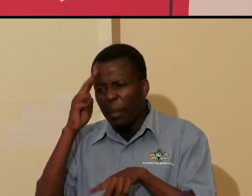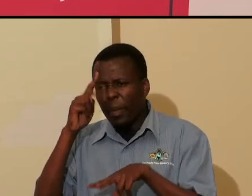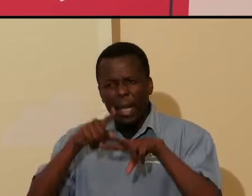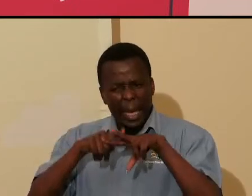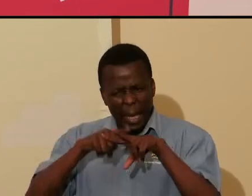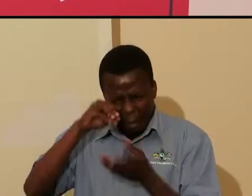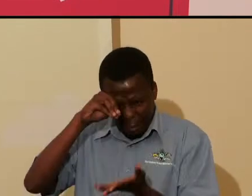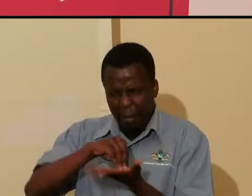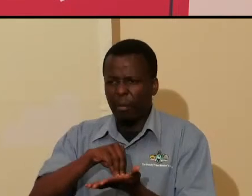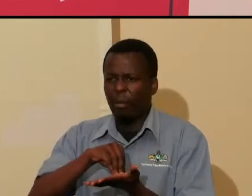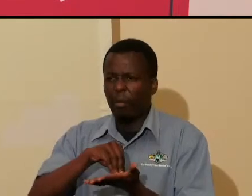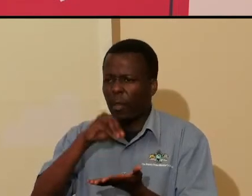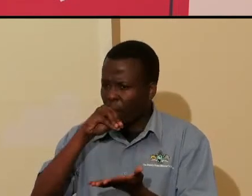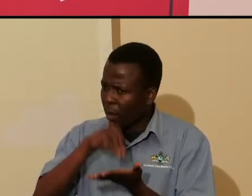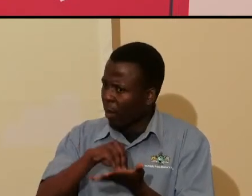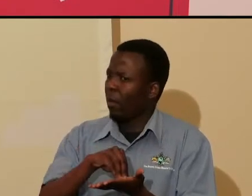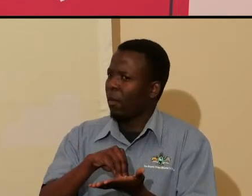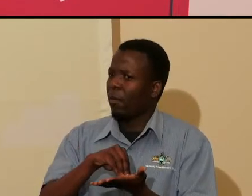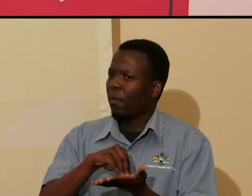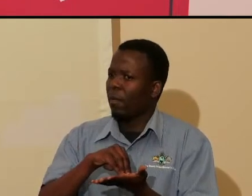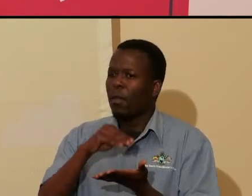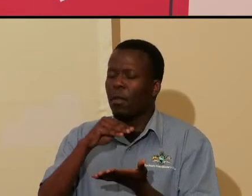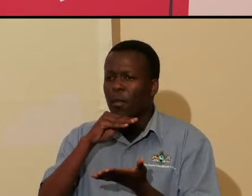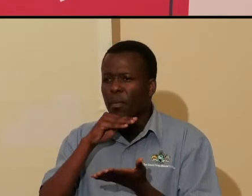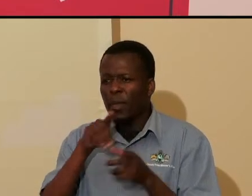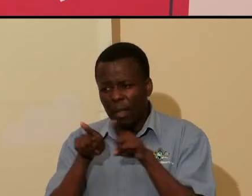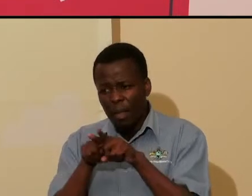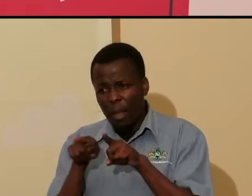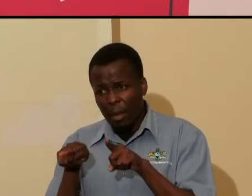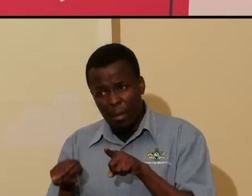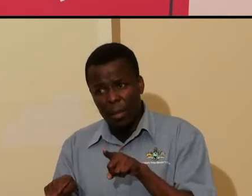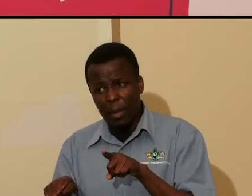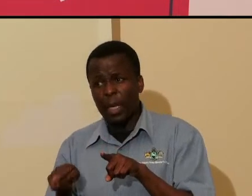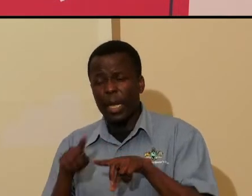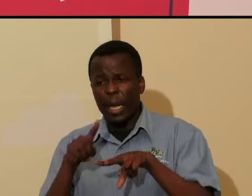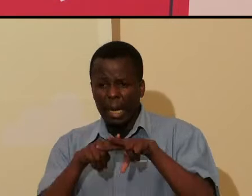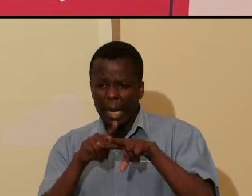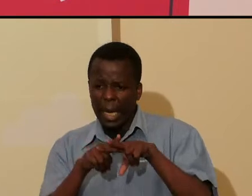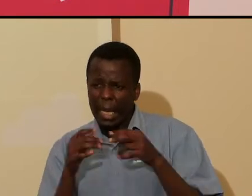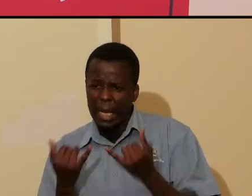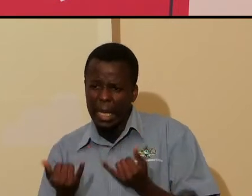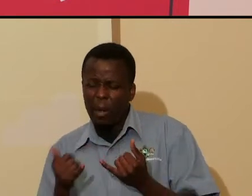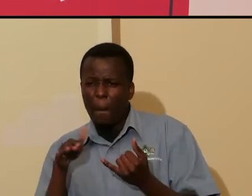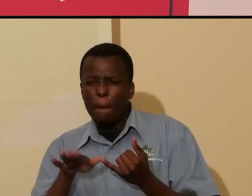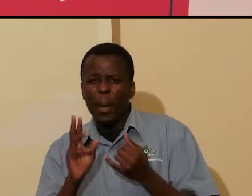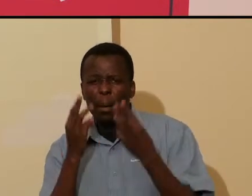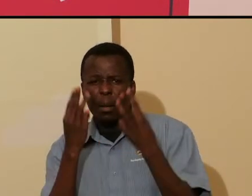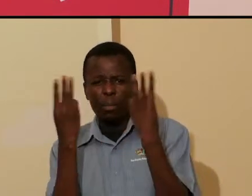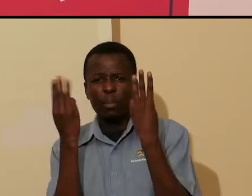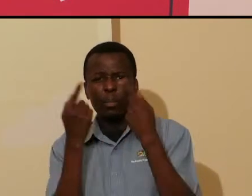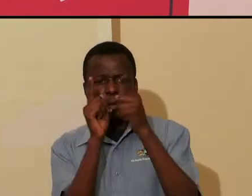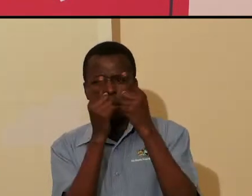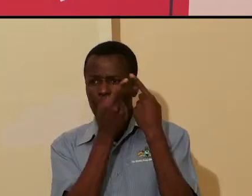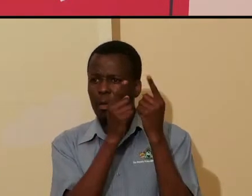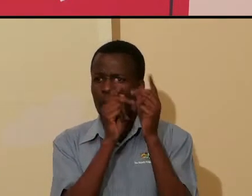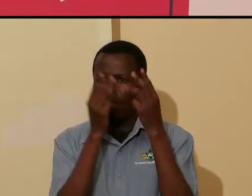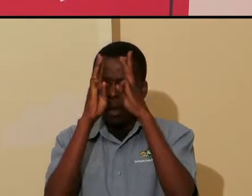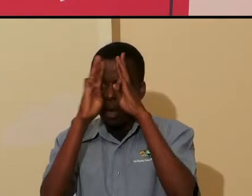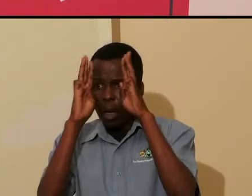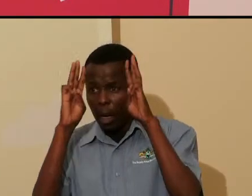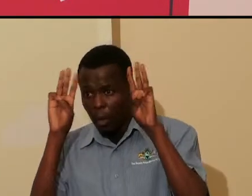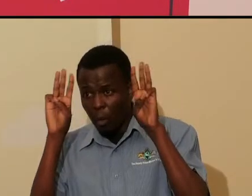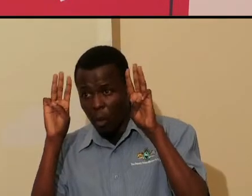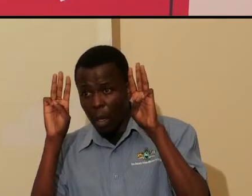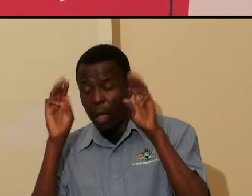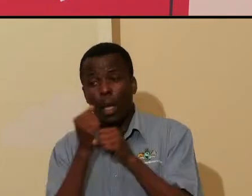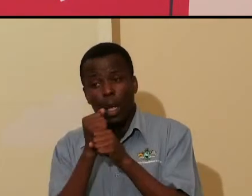that still remains for increased funding, for the AIDS response, to increase awareness of the impact of HIV on people's lives,